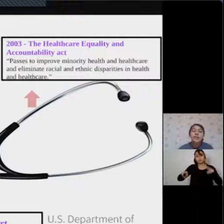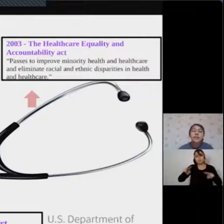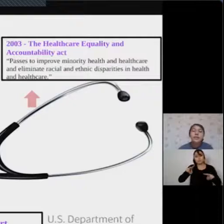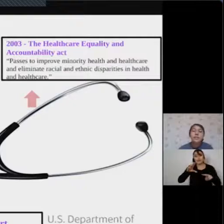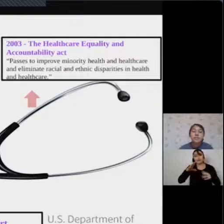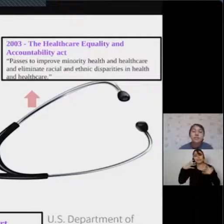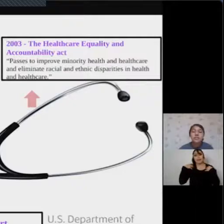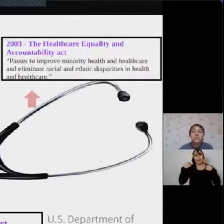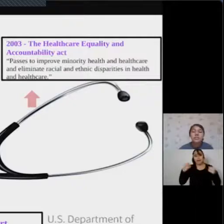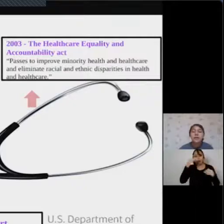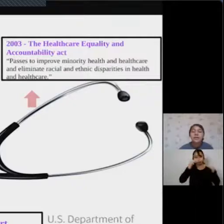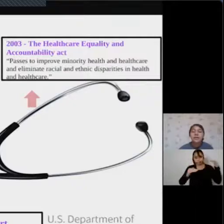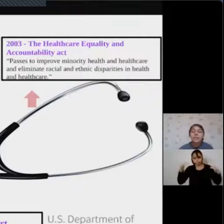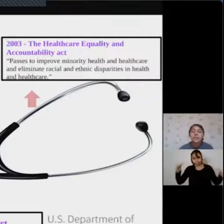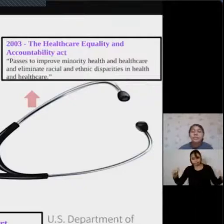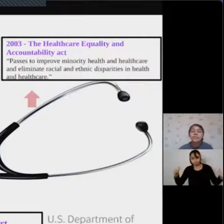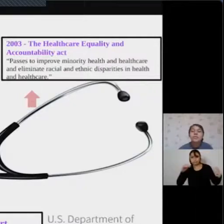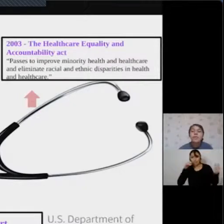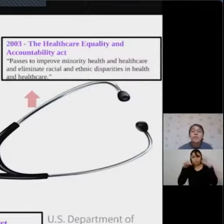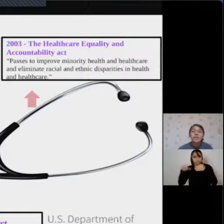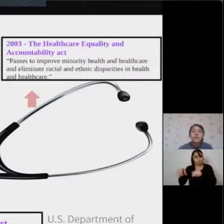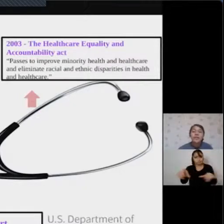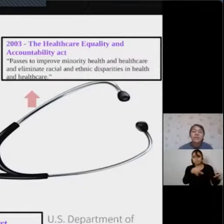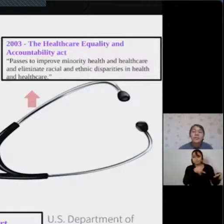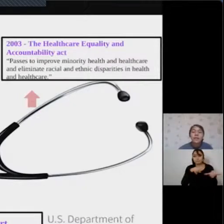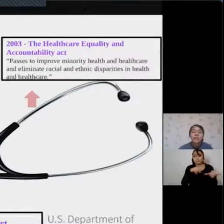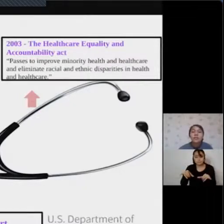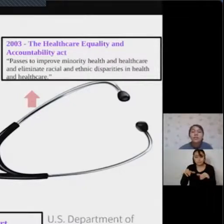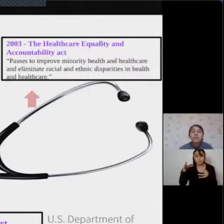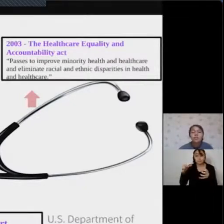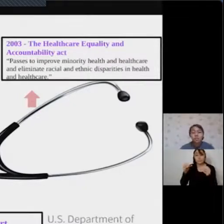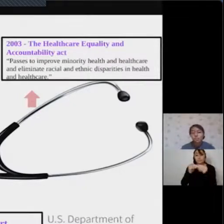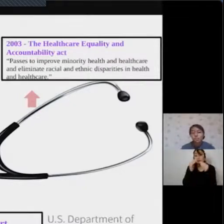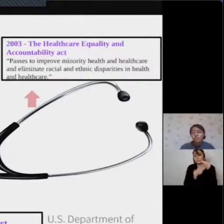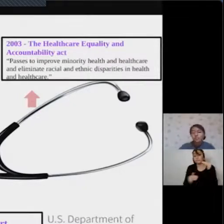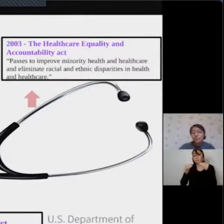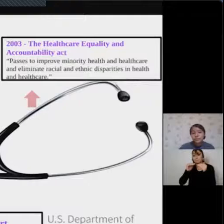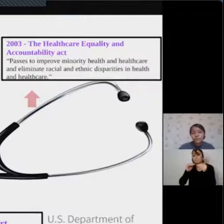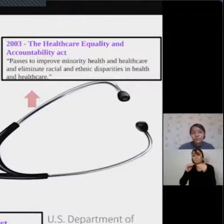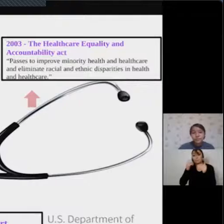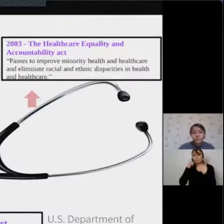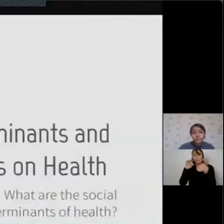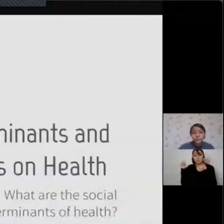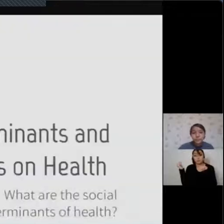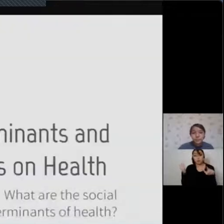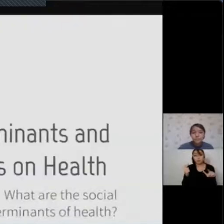fight against the injustices in healthcare systems toward ethnic and racial groups.